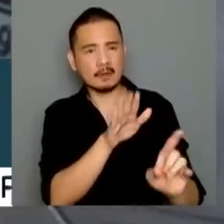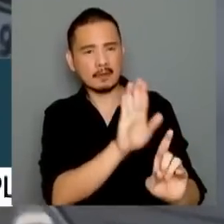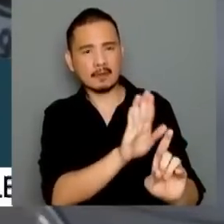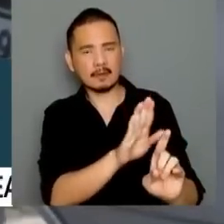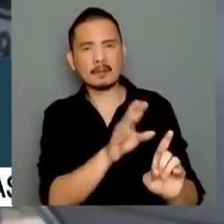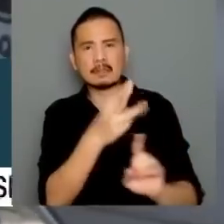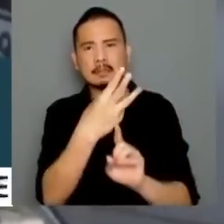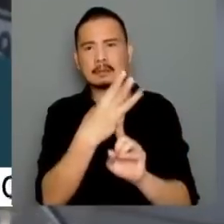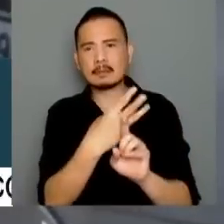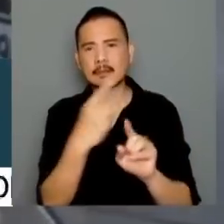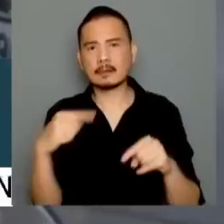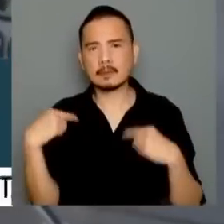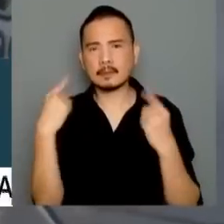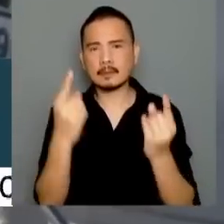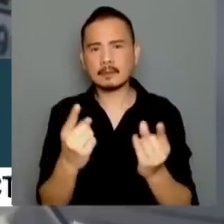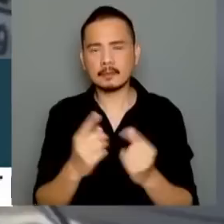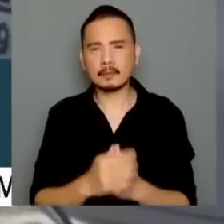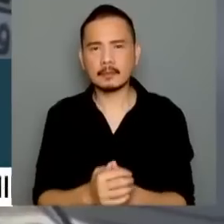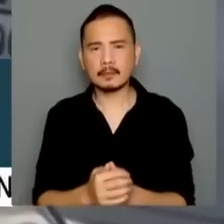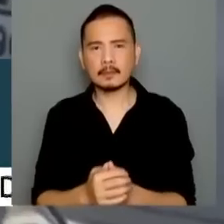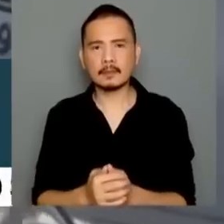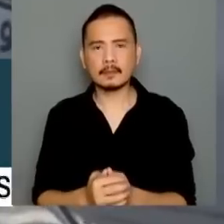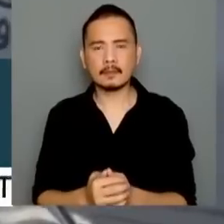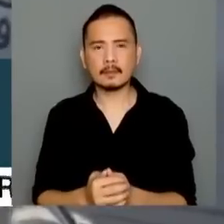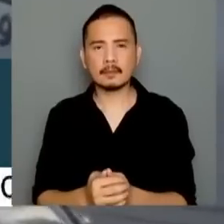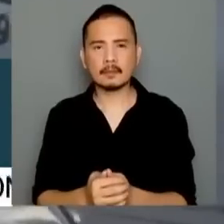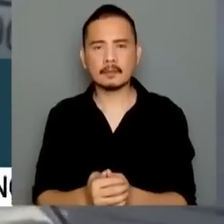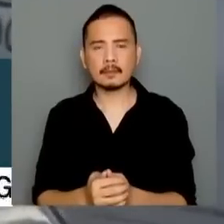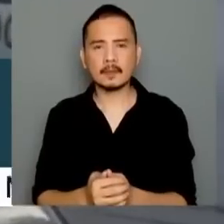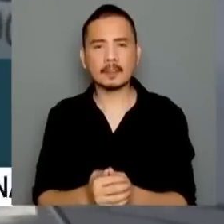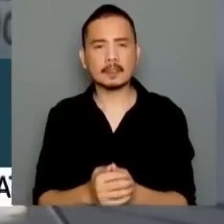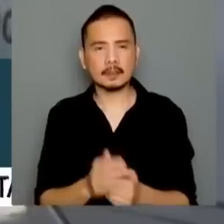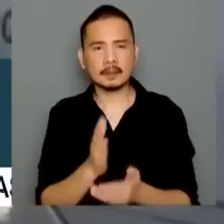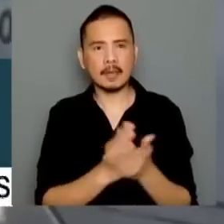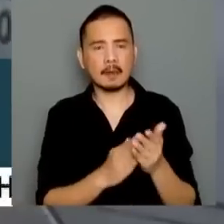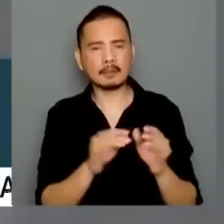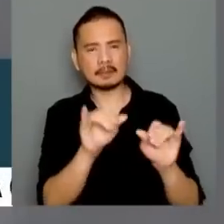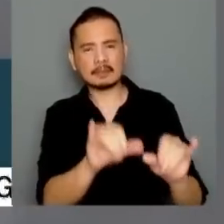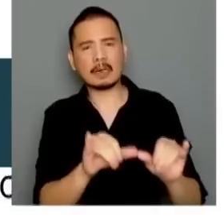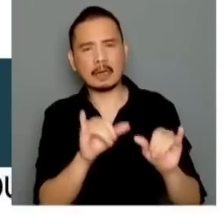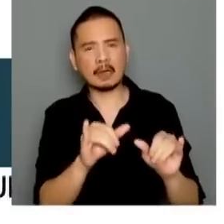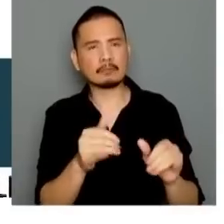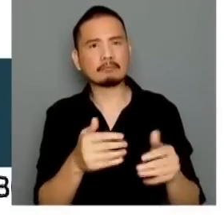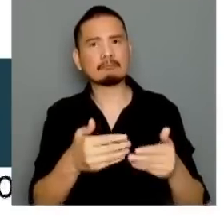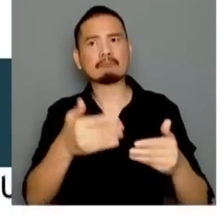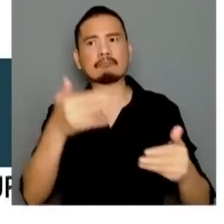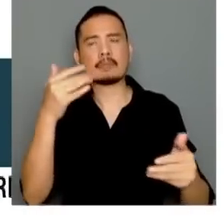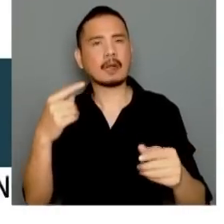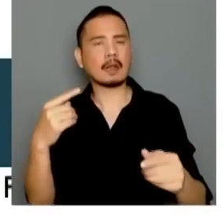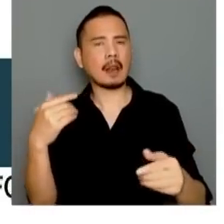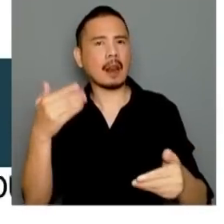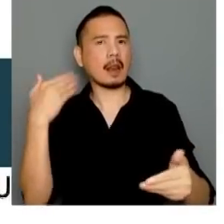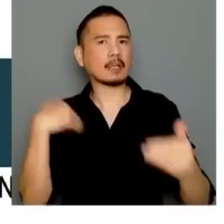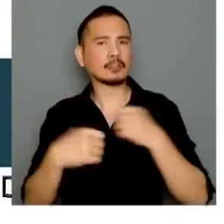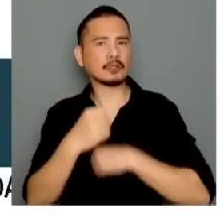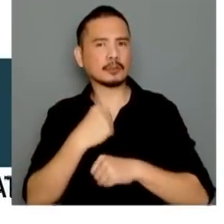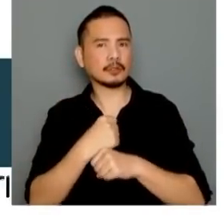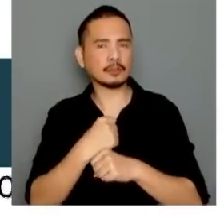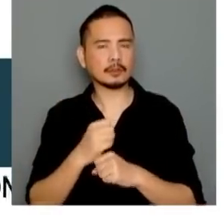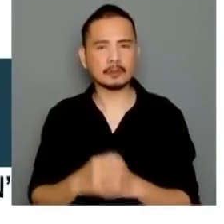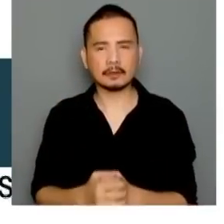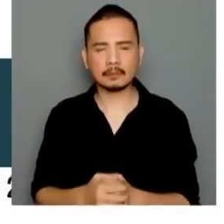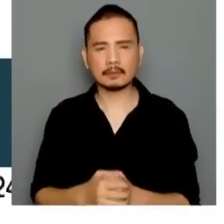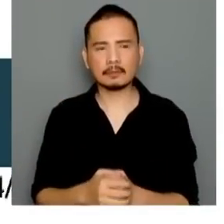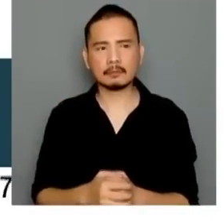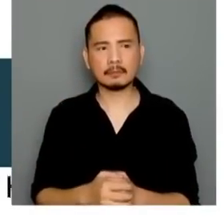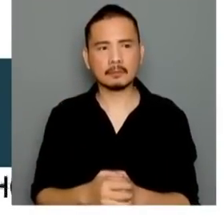6 months, some as far as December last year. Mm-hmm. And we haven't heard from the NBP why they haven't gotten